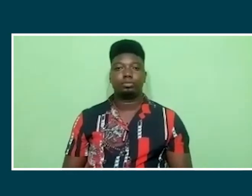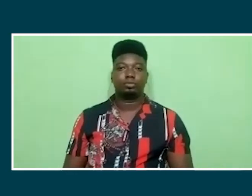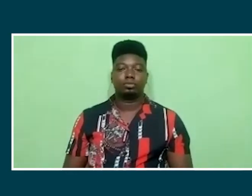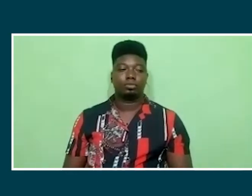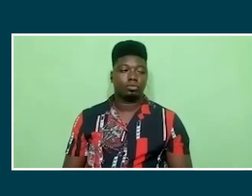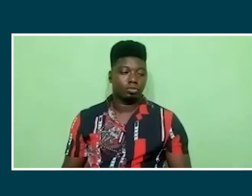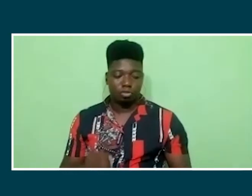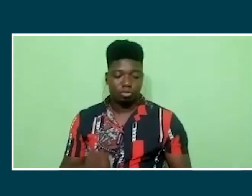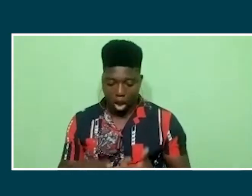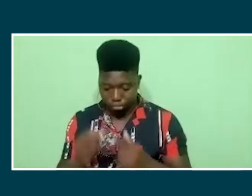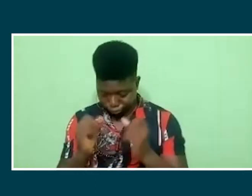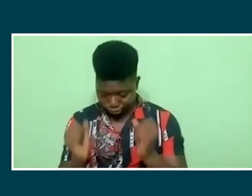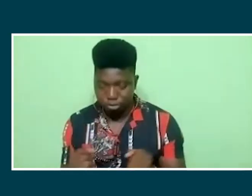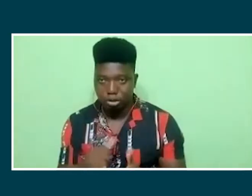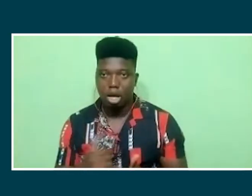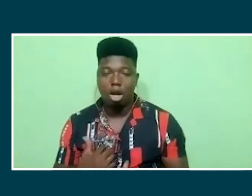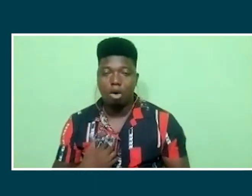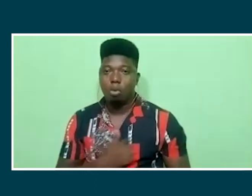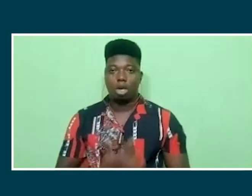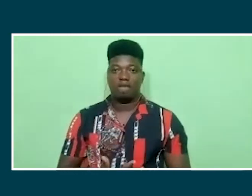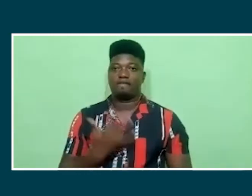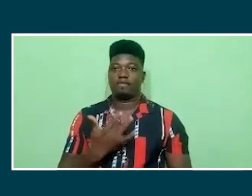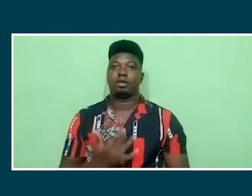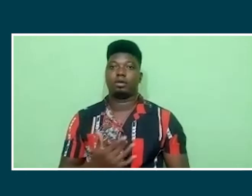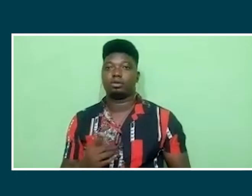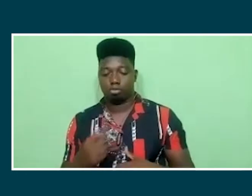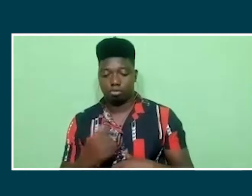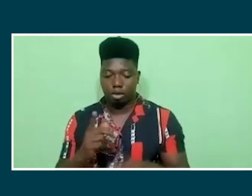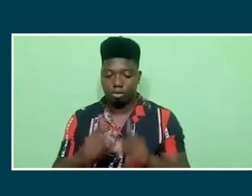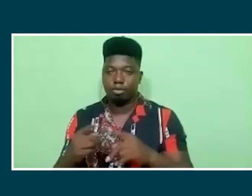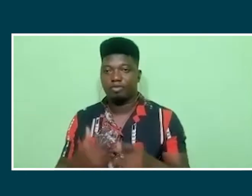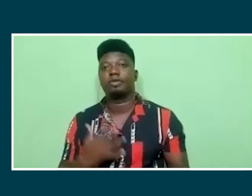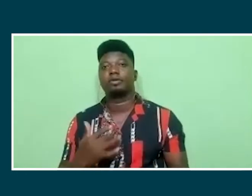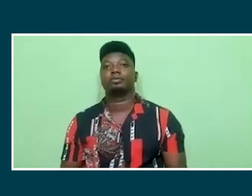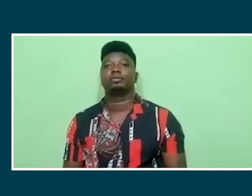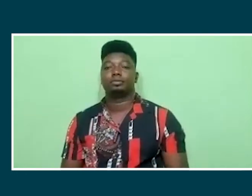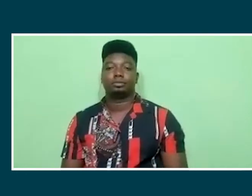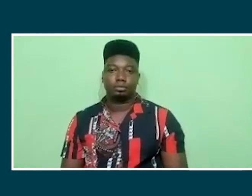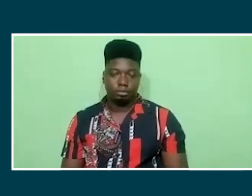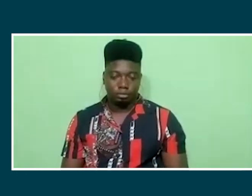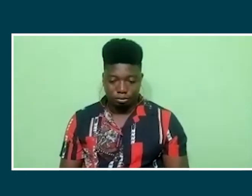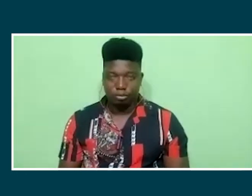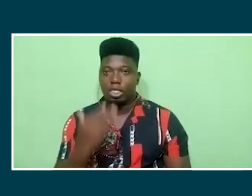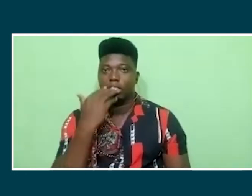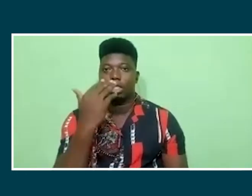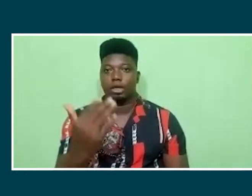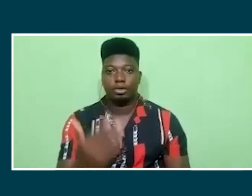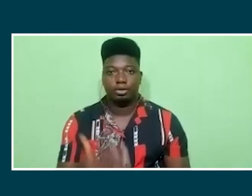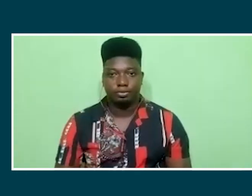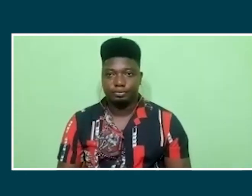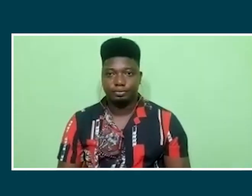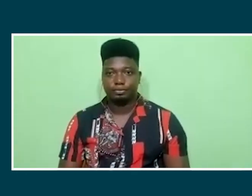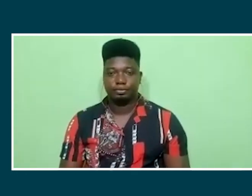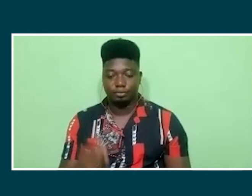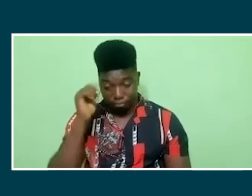system that was built to intentionally make people feel excluded. And same here. Thank you for that reminder that it's